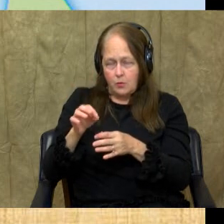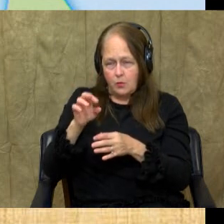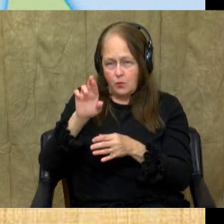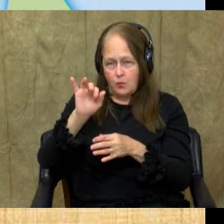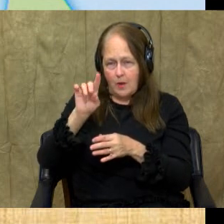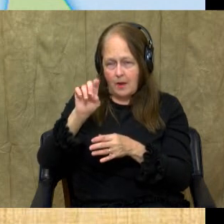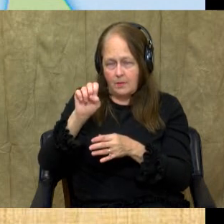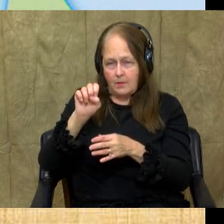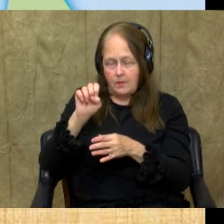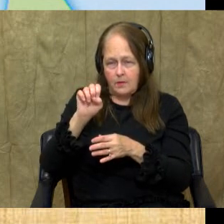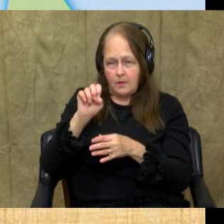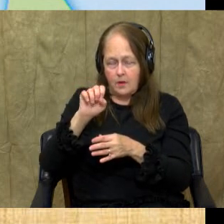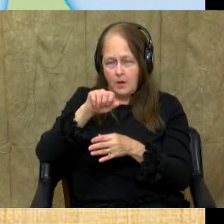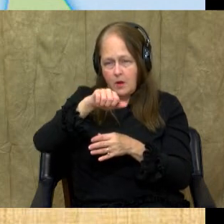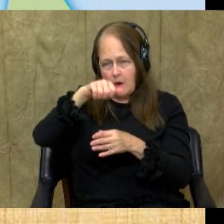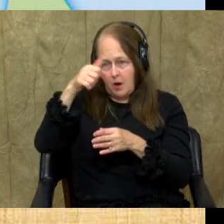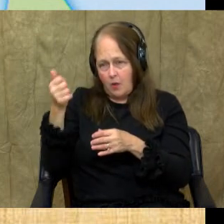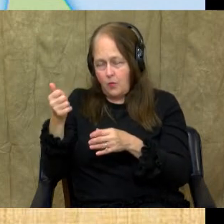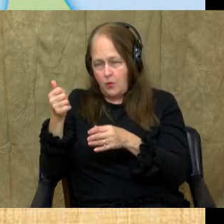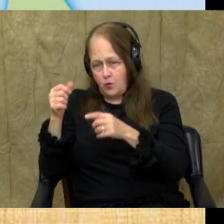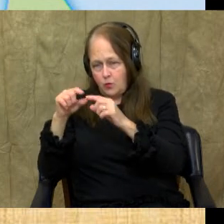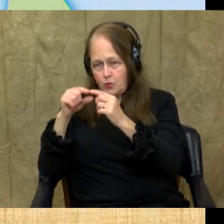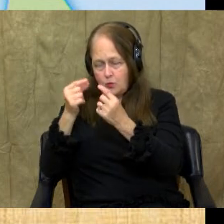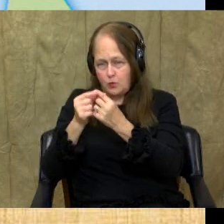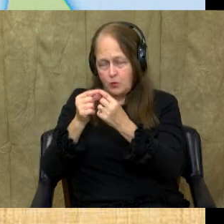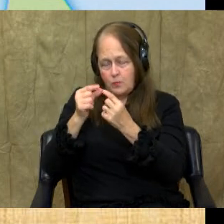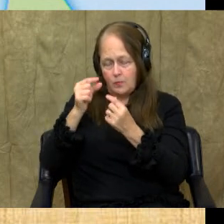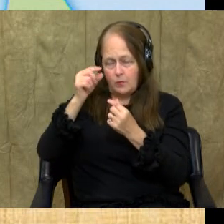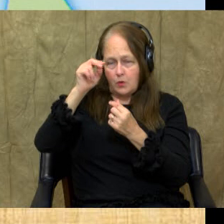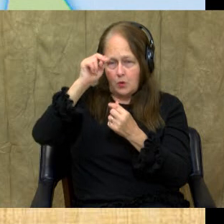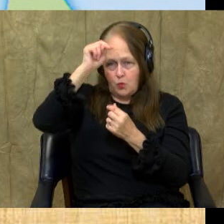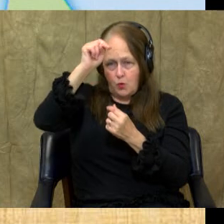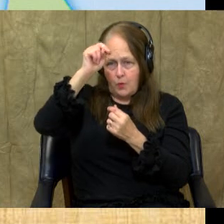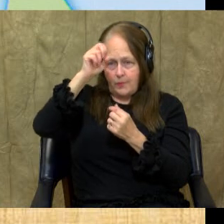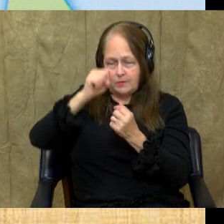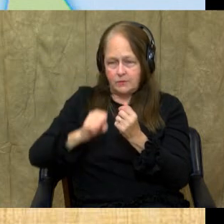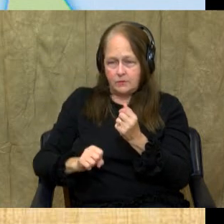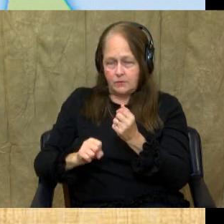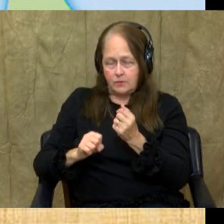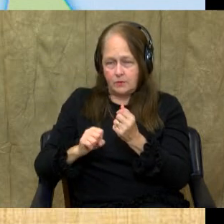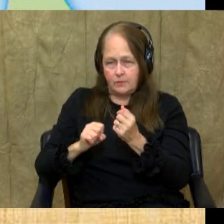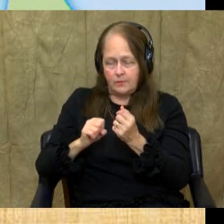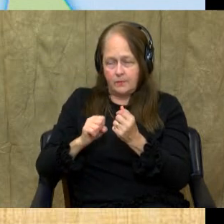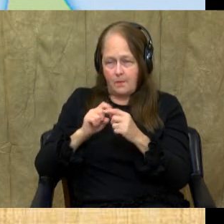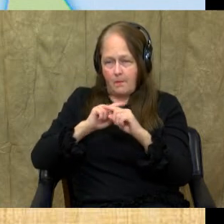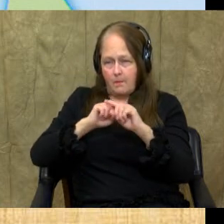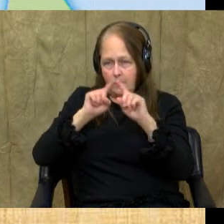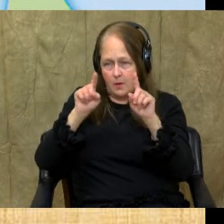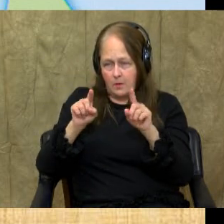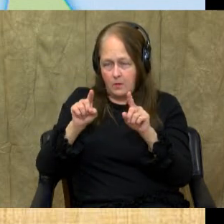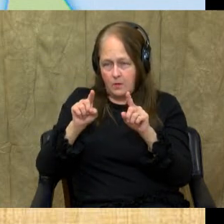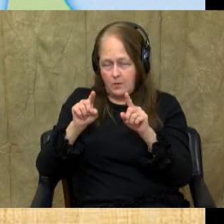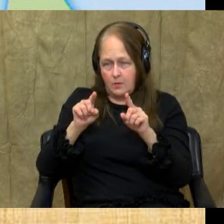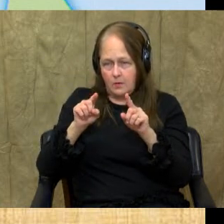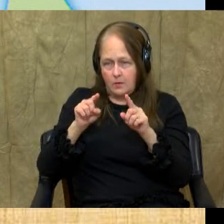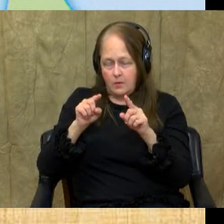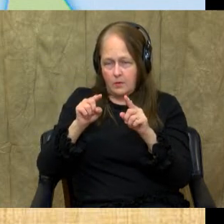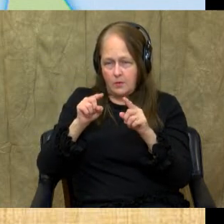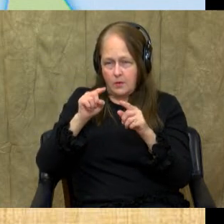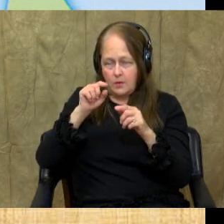not want to lose the support of the Congress, because he had some other ideas that were a part of his New